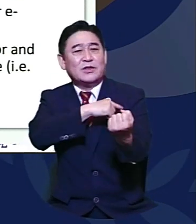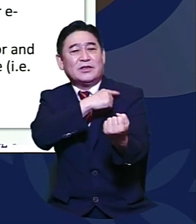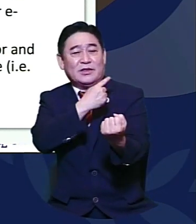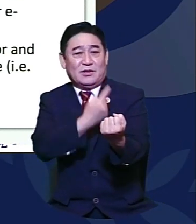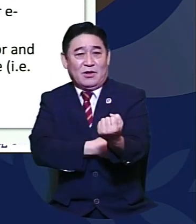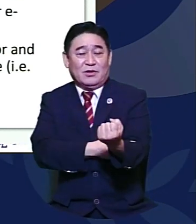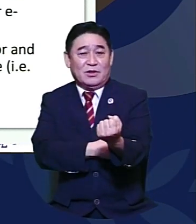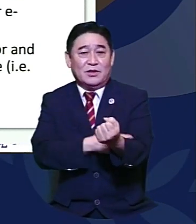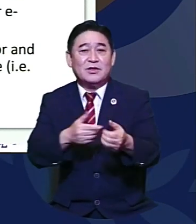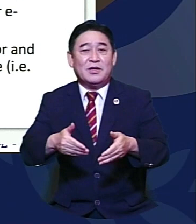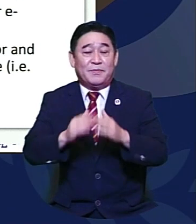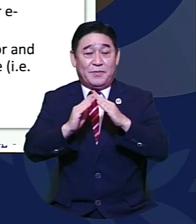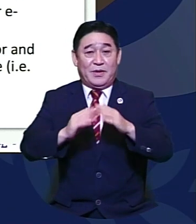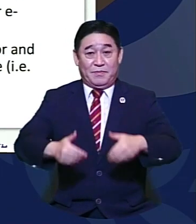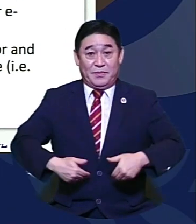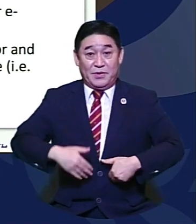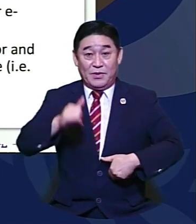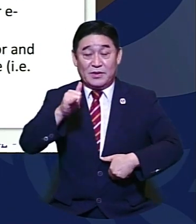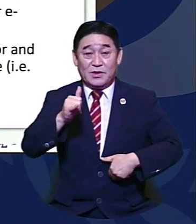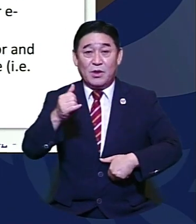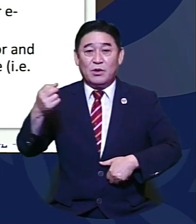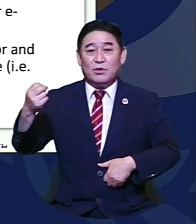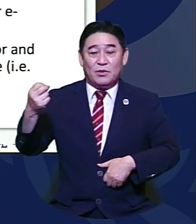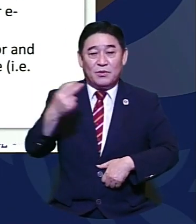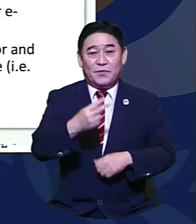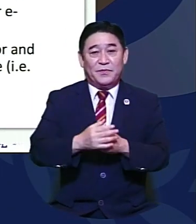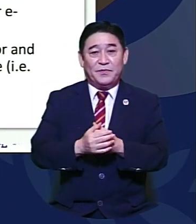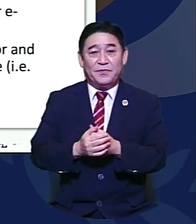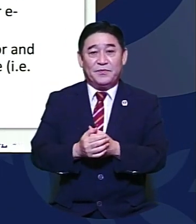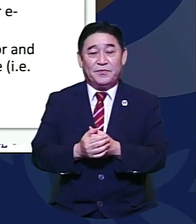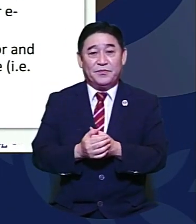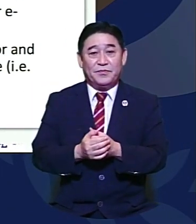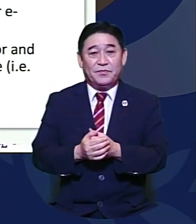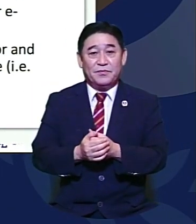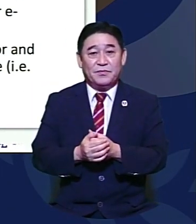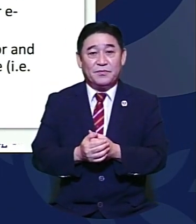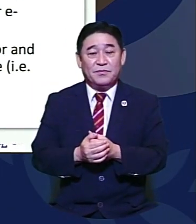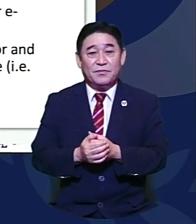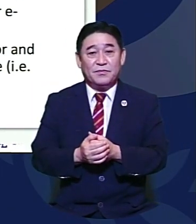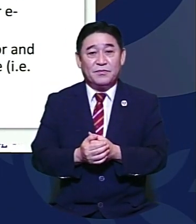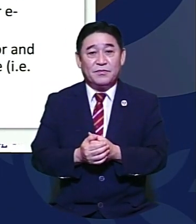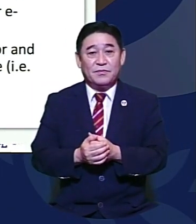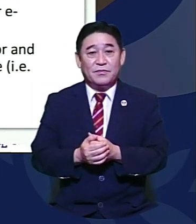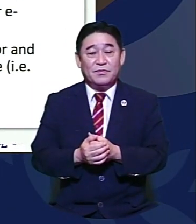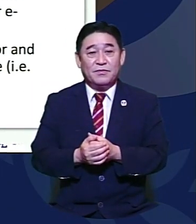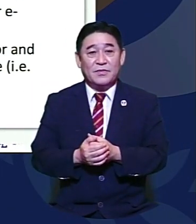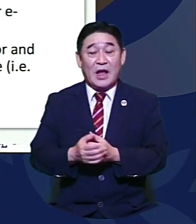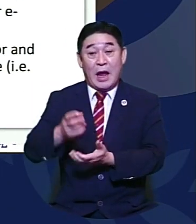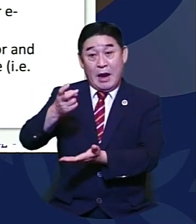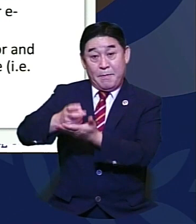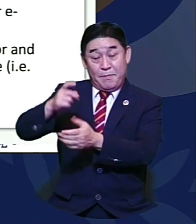have to provide some support and assistance and suggestions in terms of a legal framework.